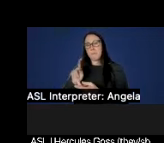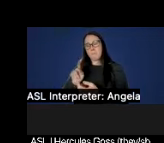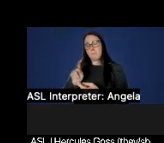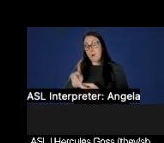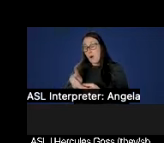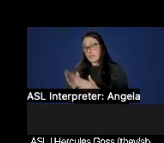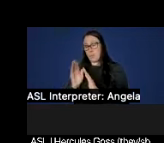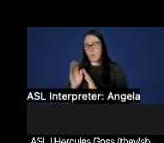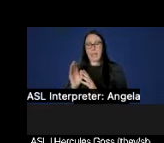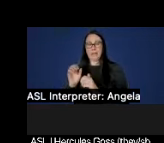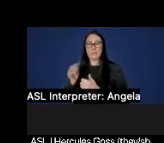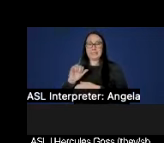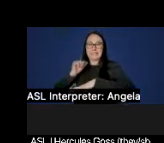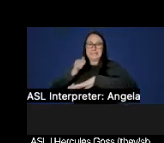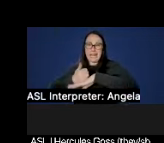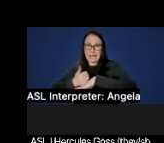I